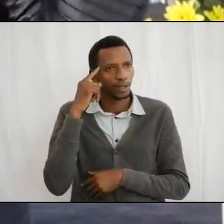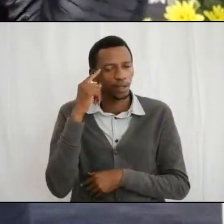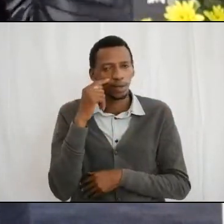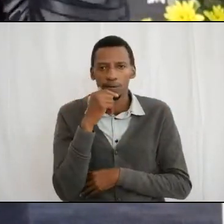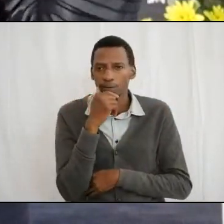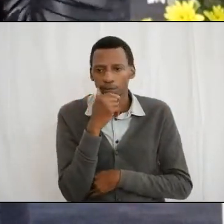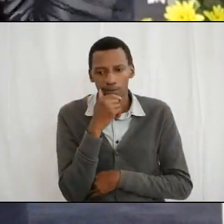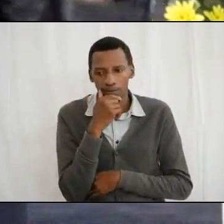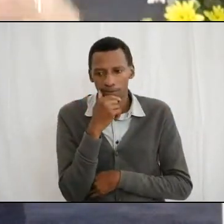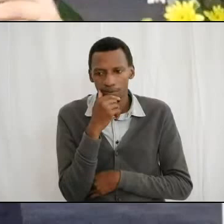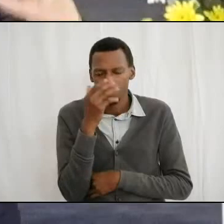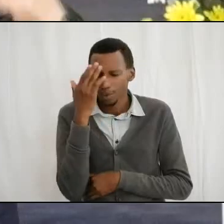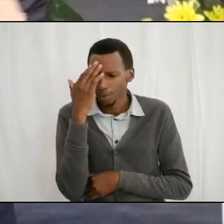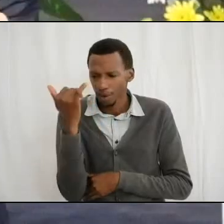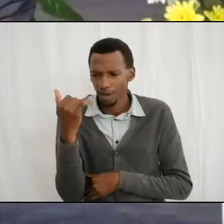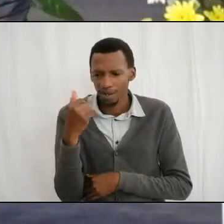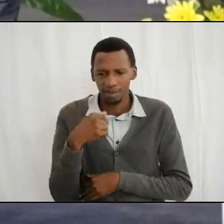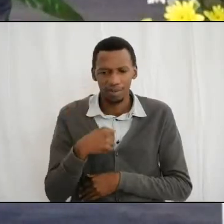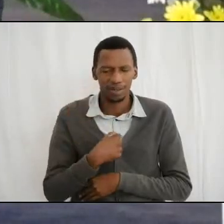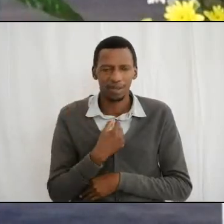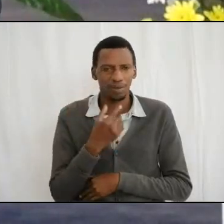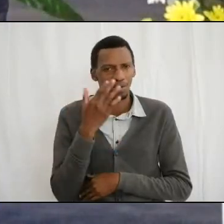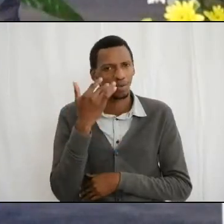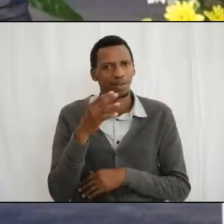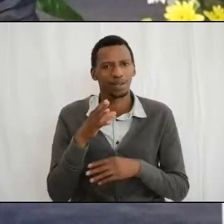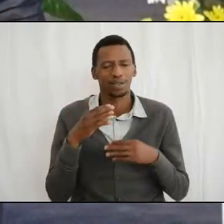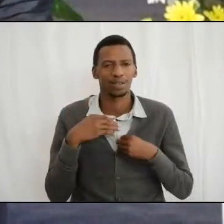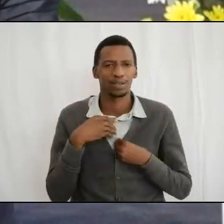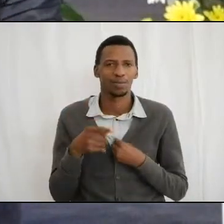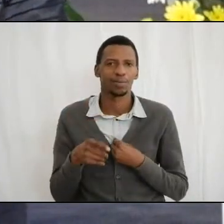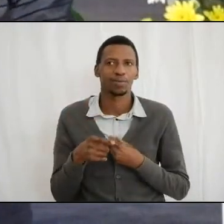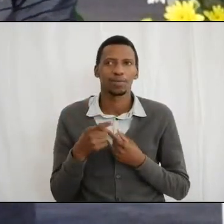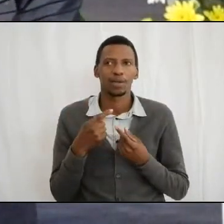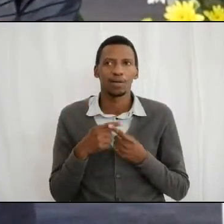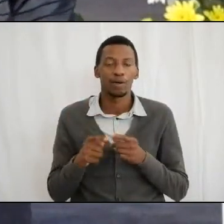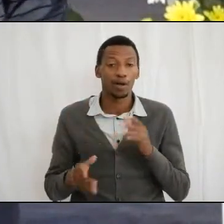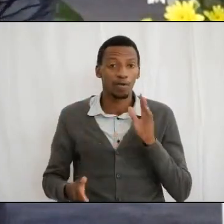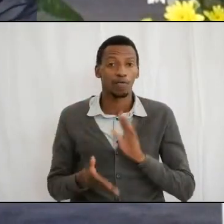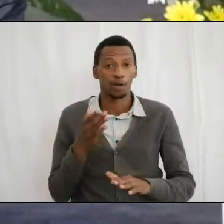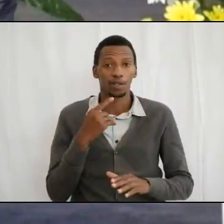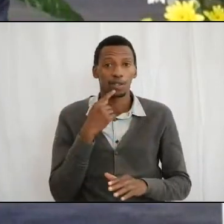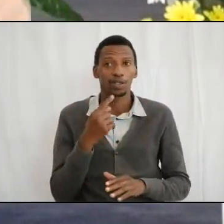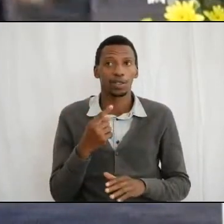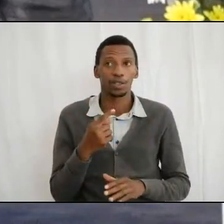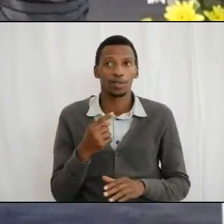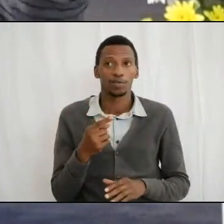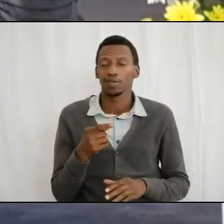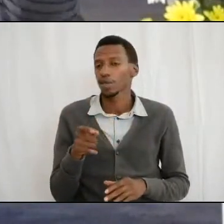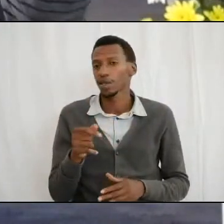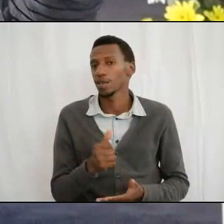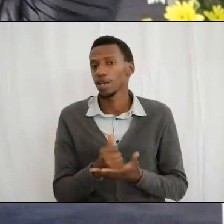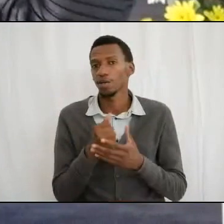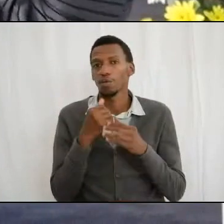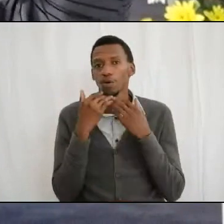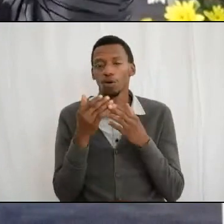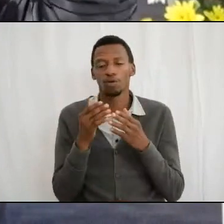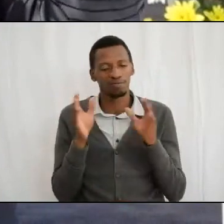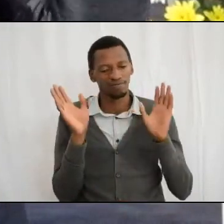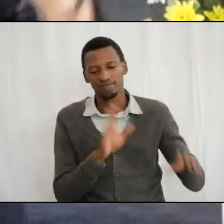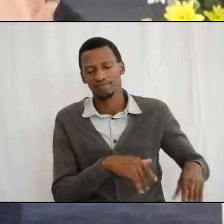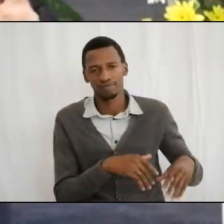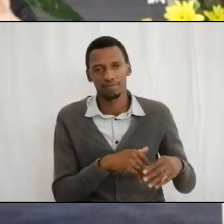goodness, why did I do this to myself? But then I quickly said, Herta, that's not helpful. You don't go